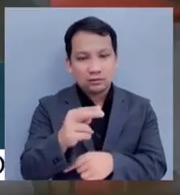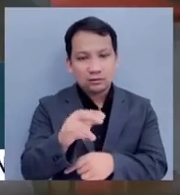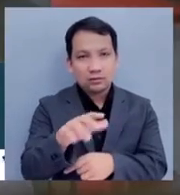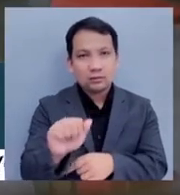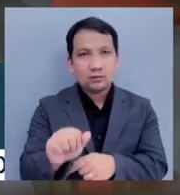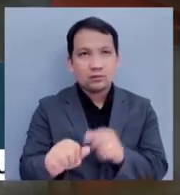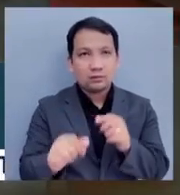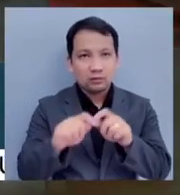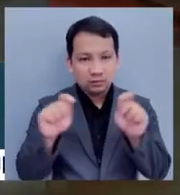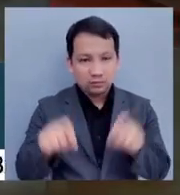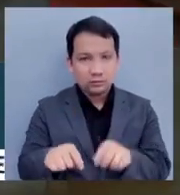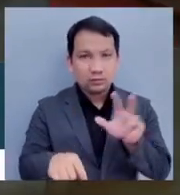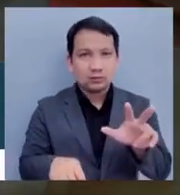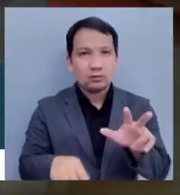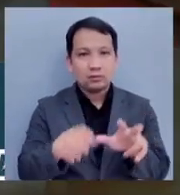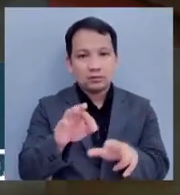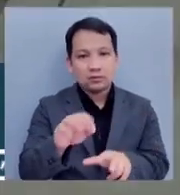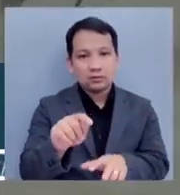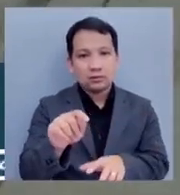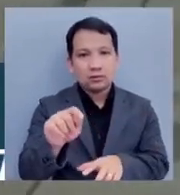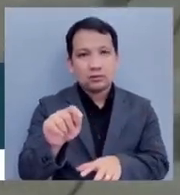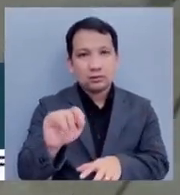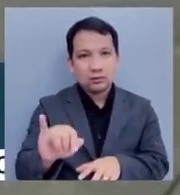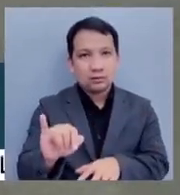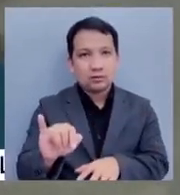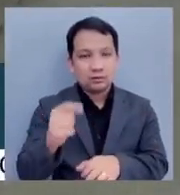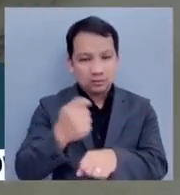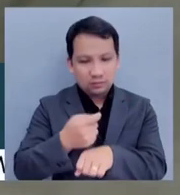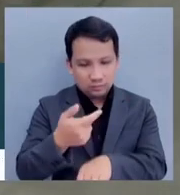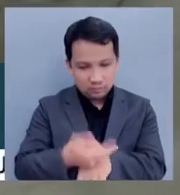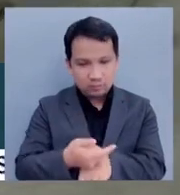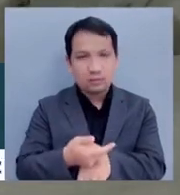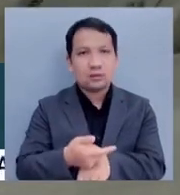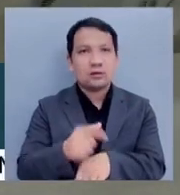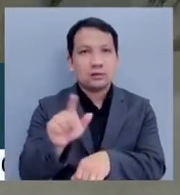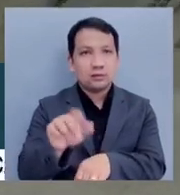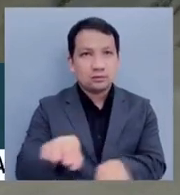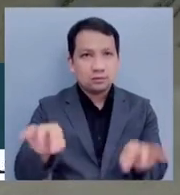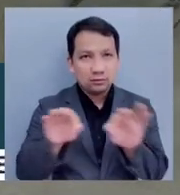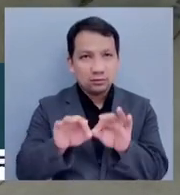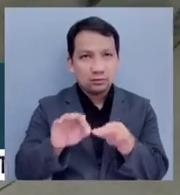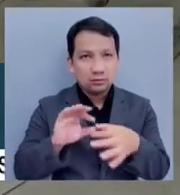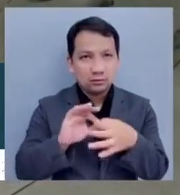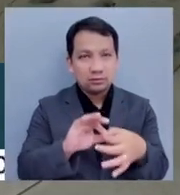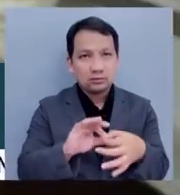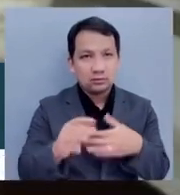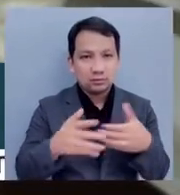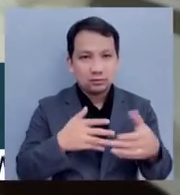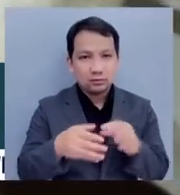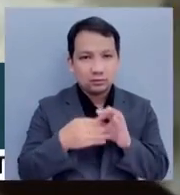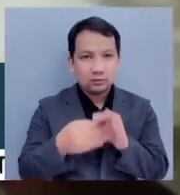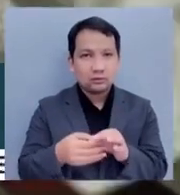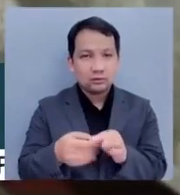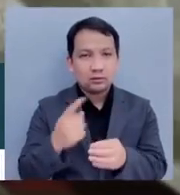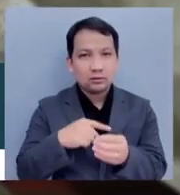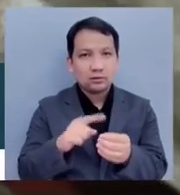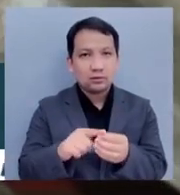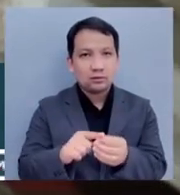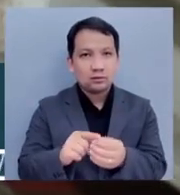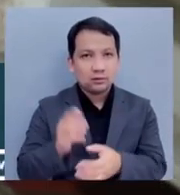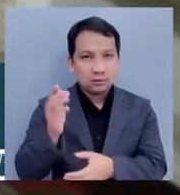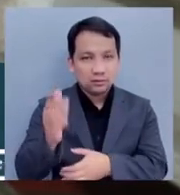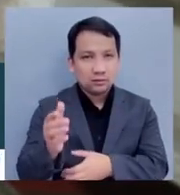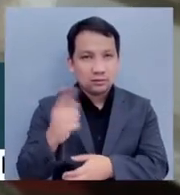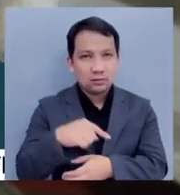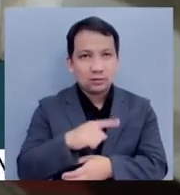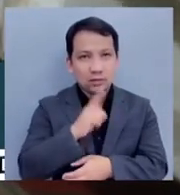3 and FTI in Taguig. The subway will also be interconnected with other rail lines, such as the future